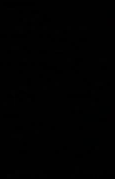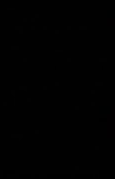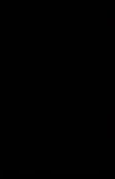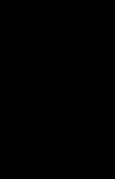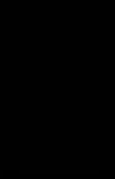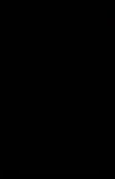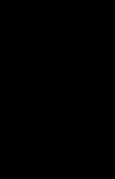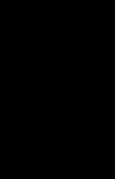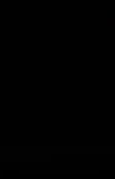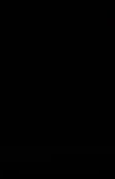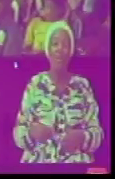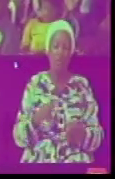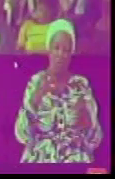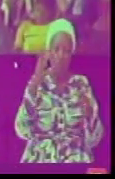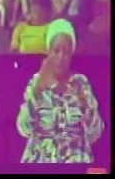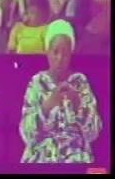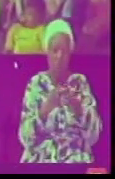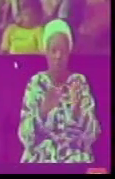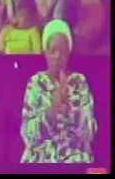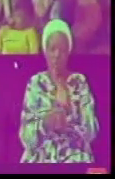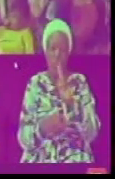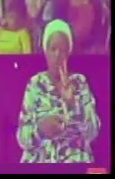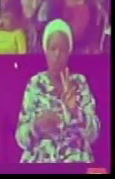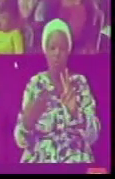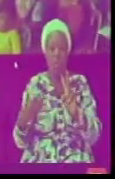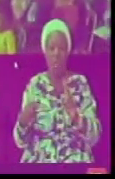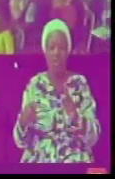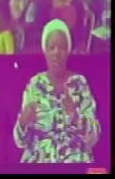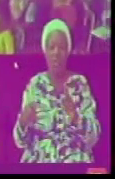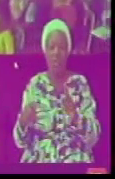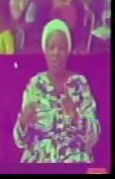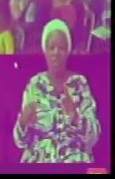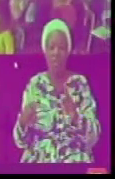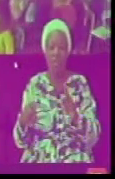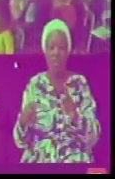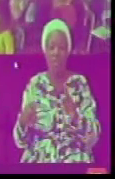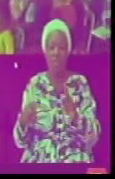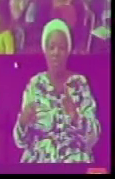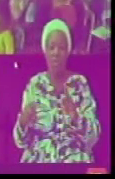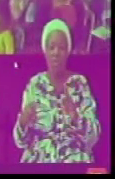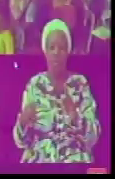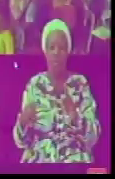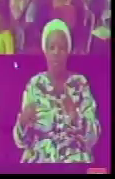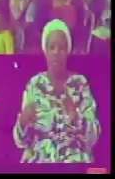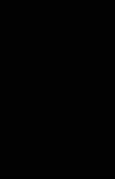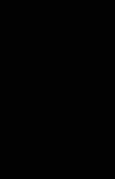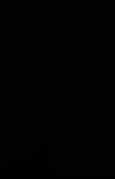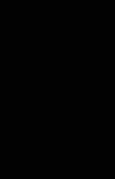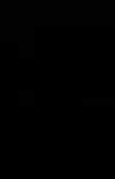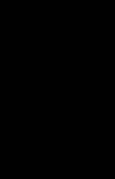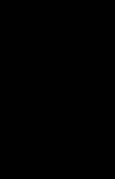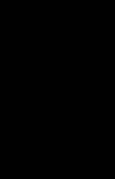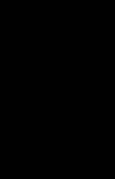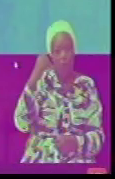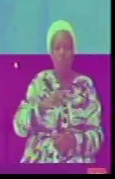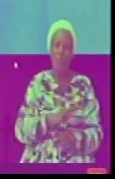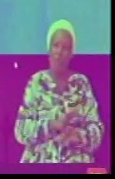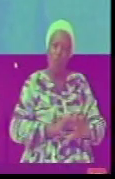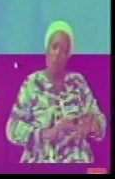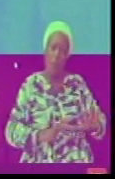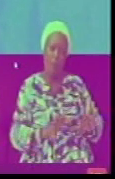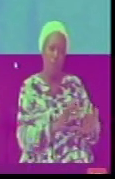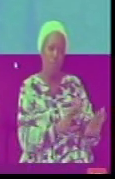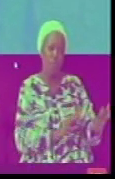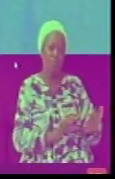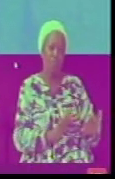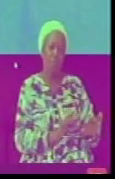things together. Cure comes because of compassion, because of the love